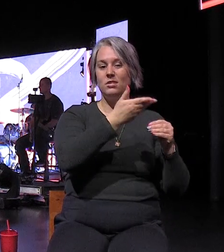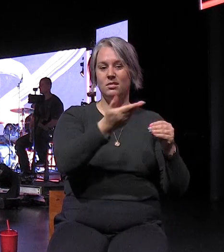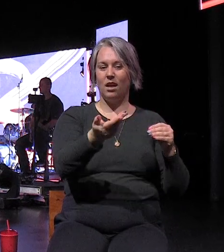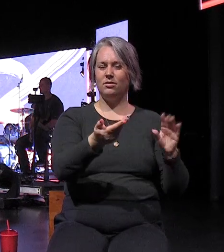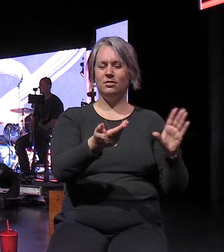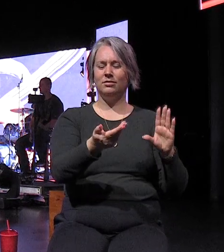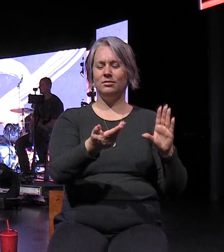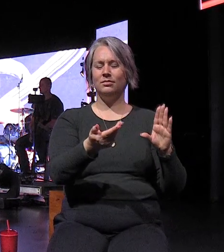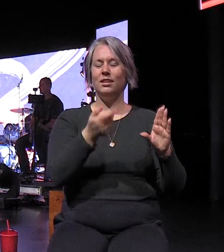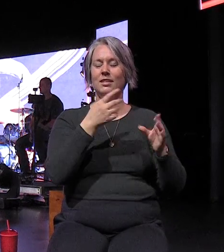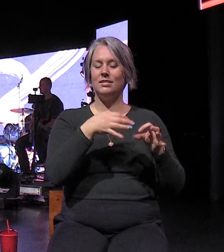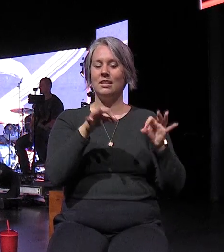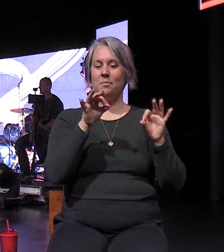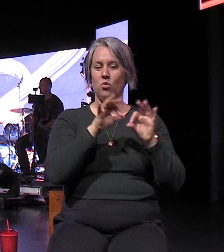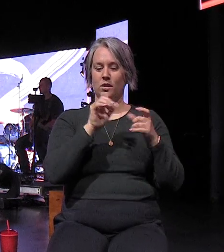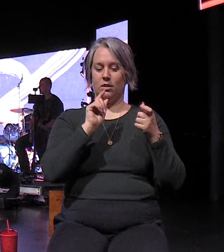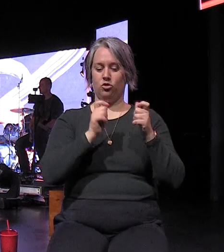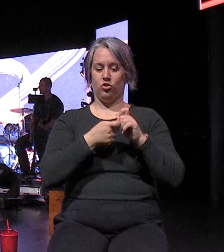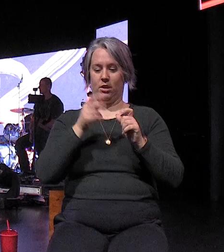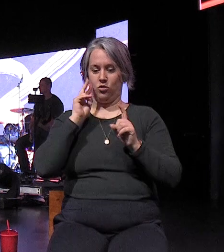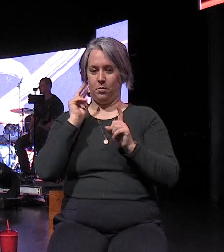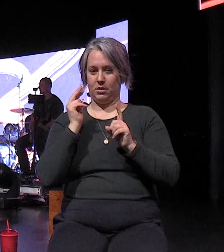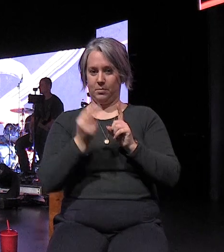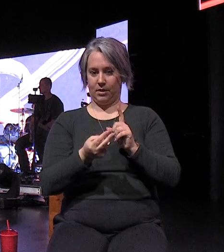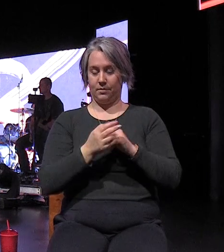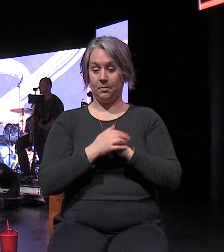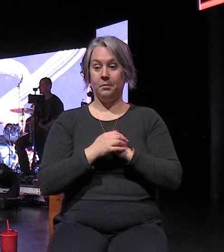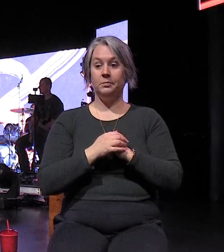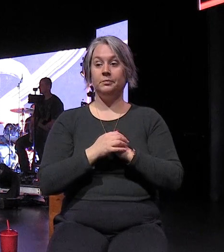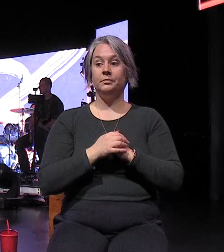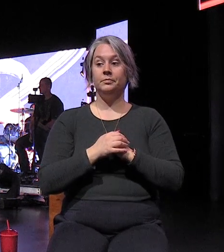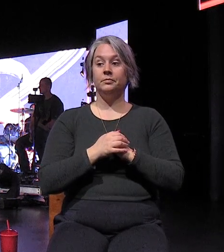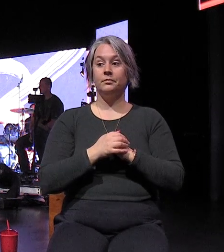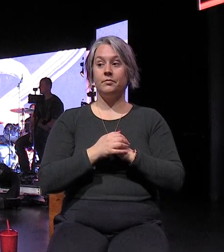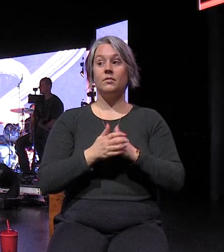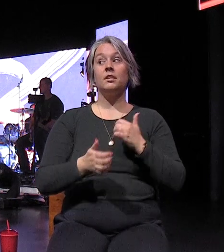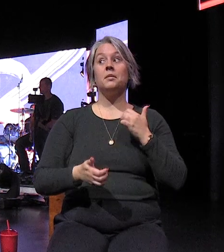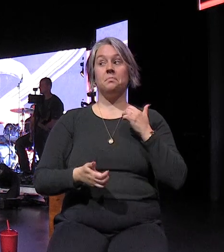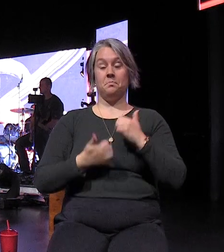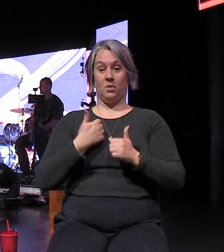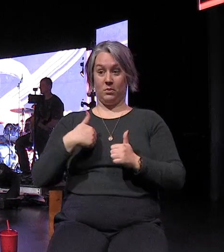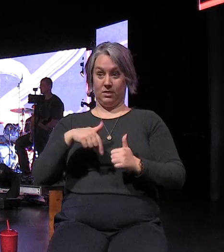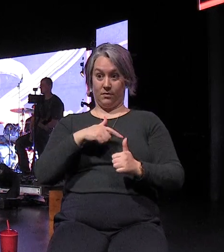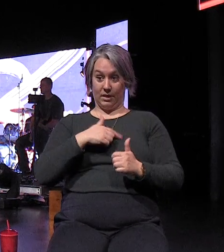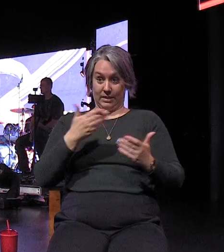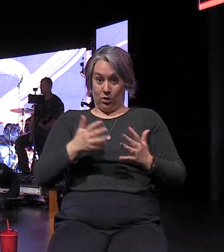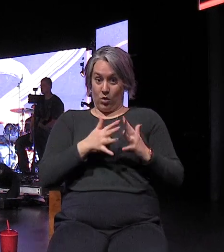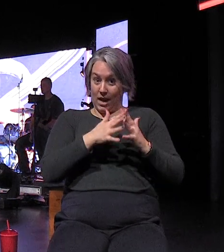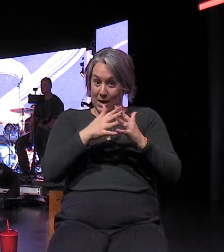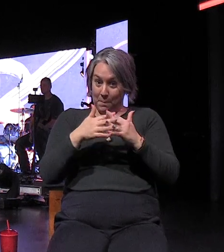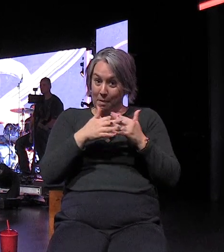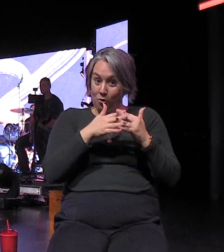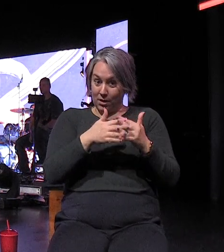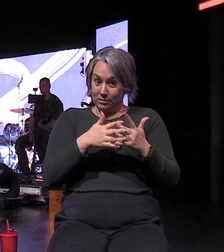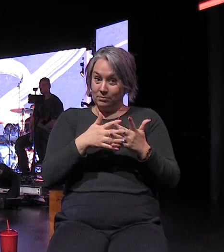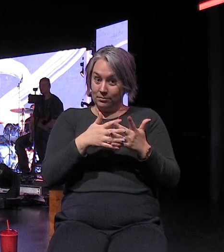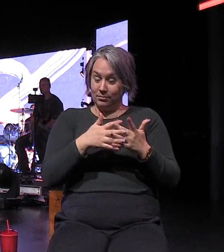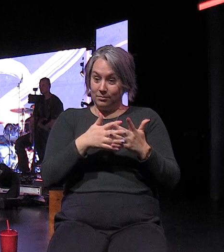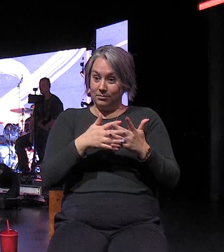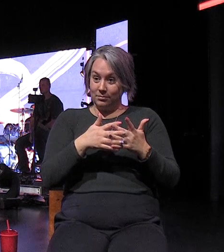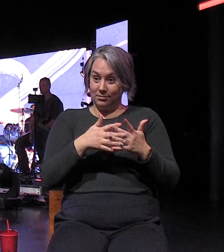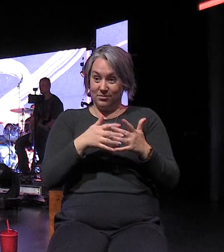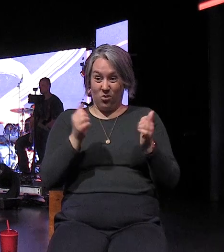important. If we look at where most of us as Americans are compared to the rest of the world, we mostly all could